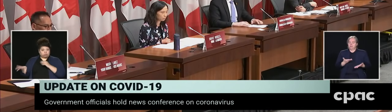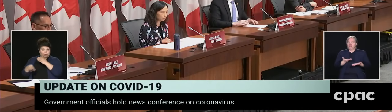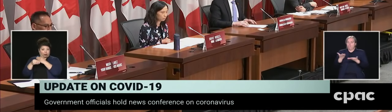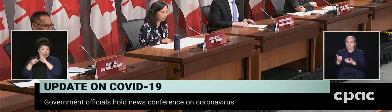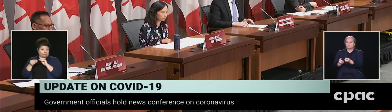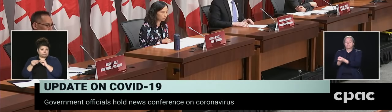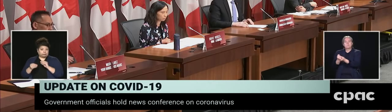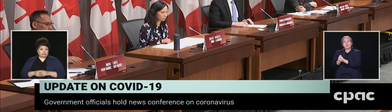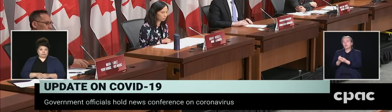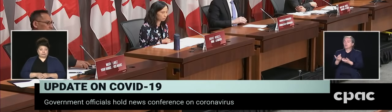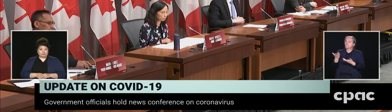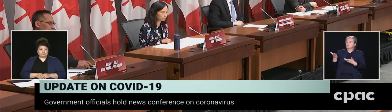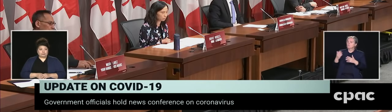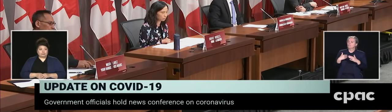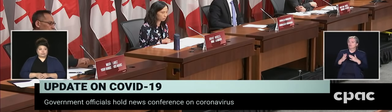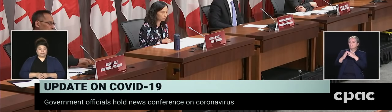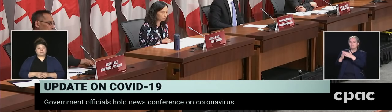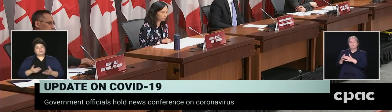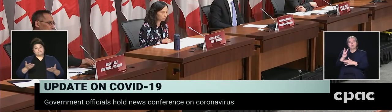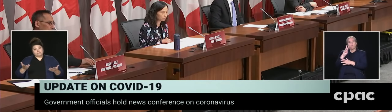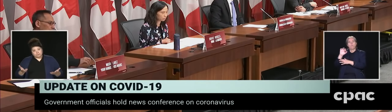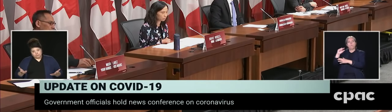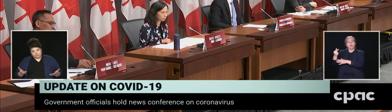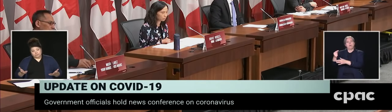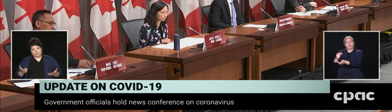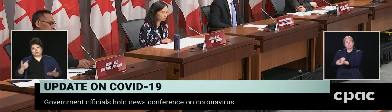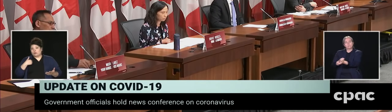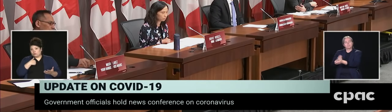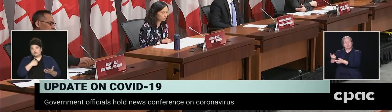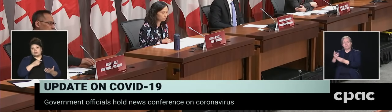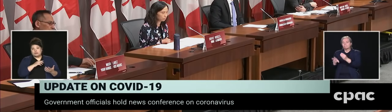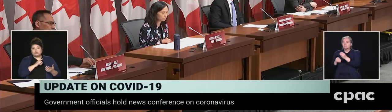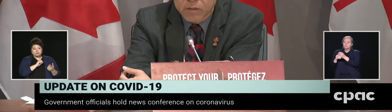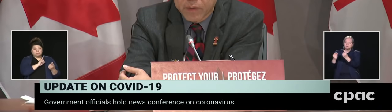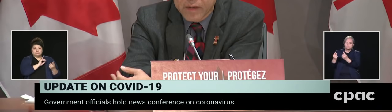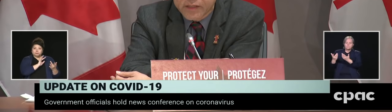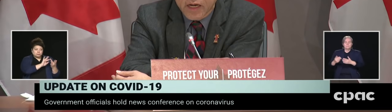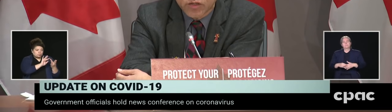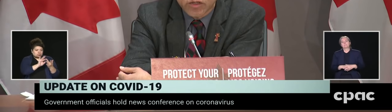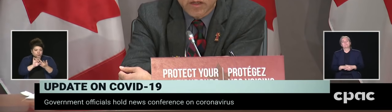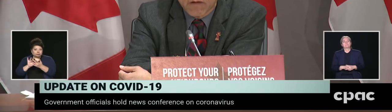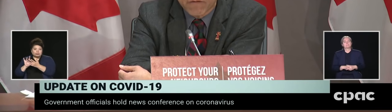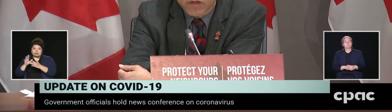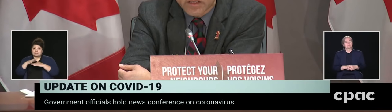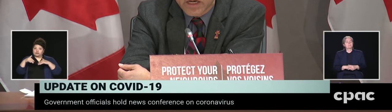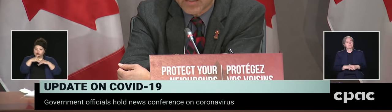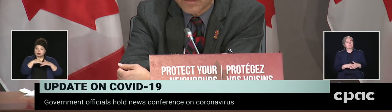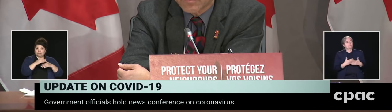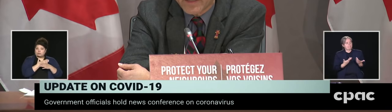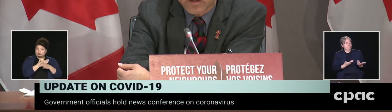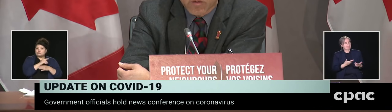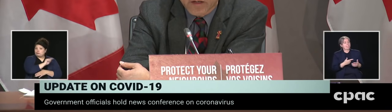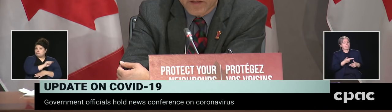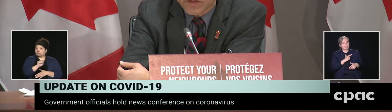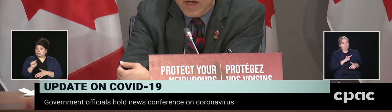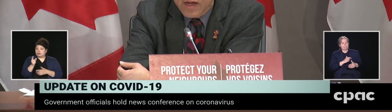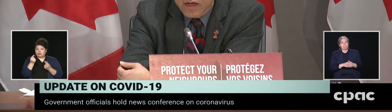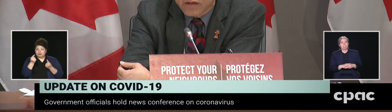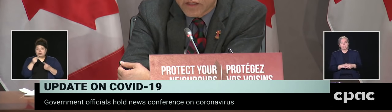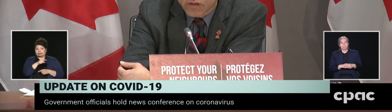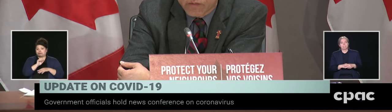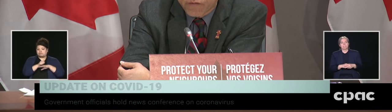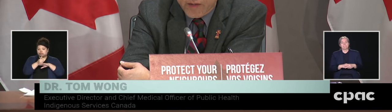We work with Indigenous partners to ramp up the implementation of First Nations mental